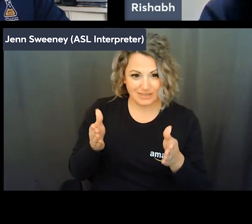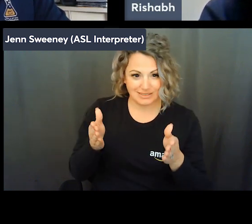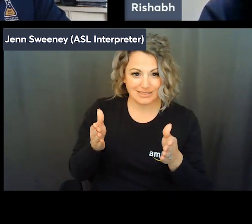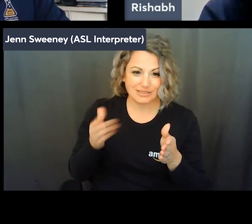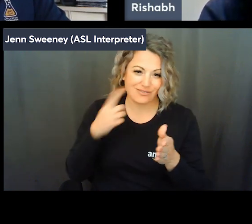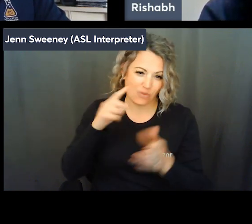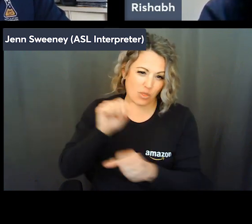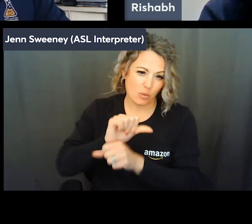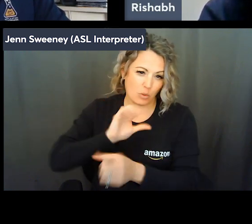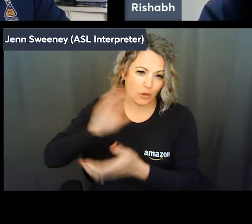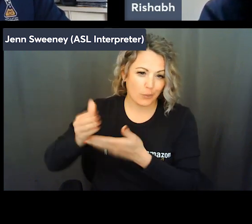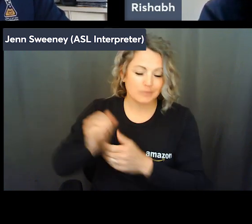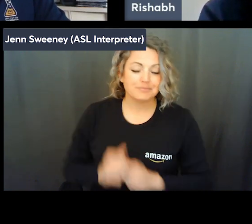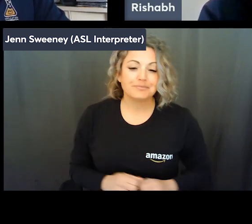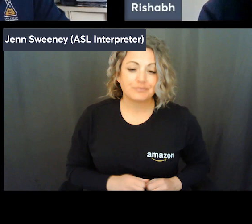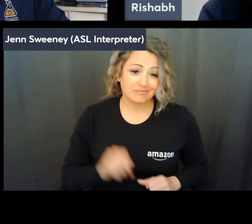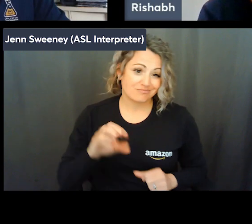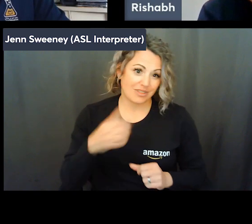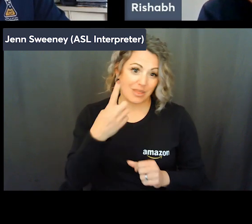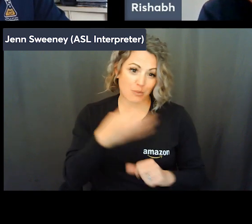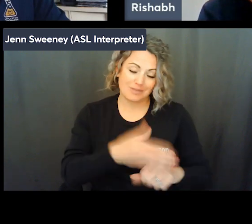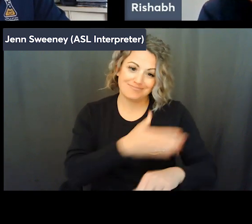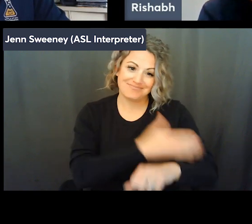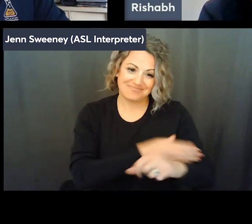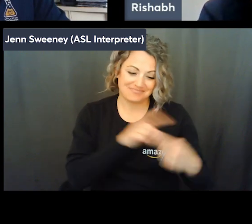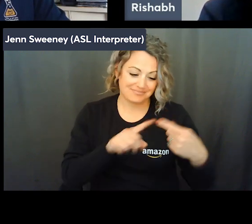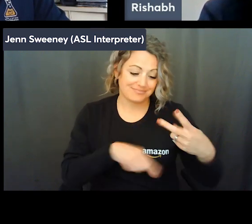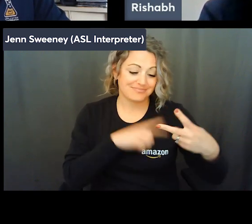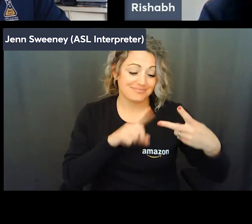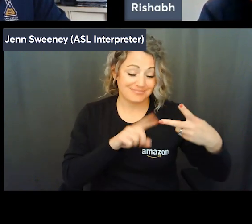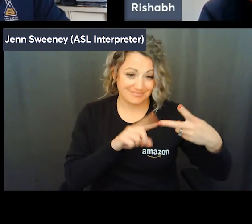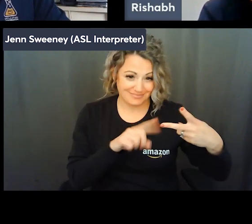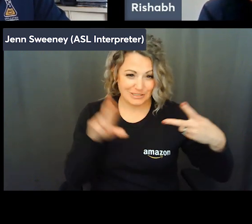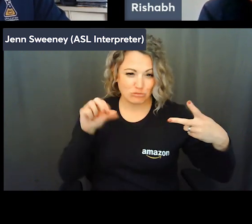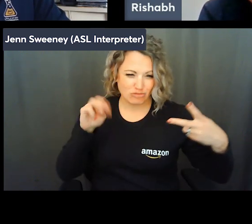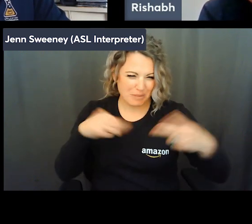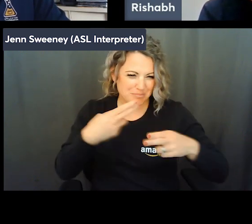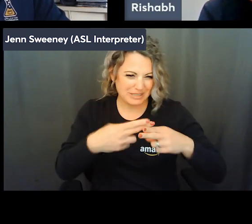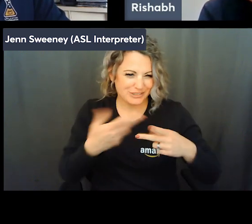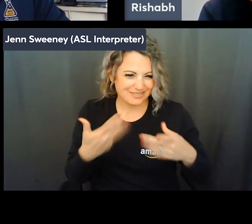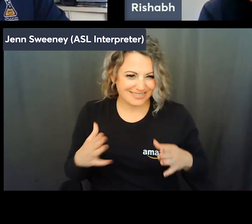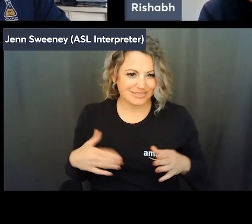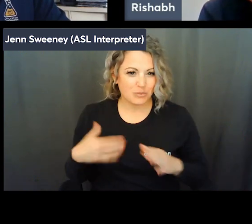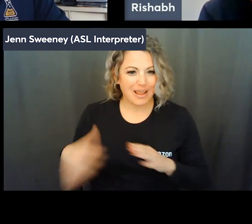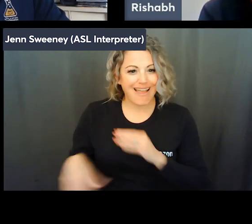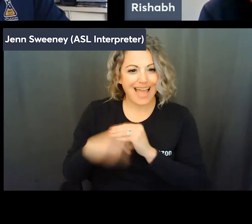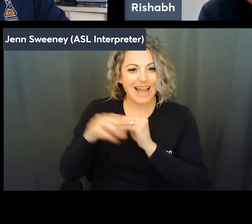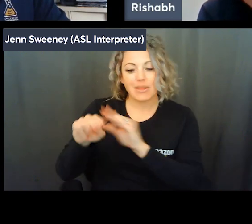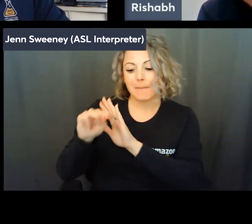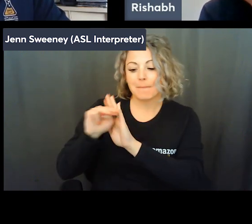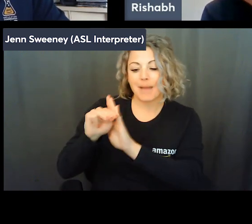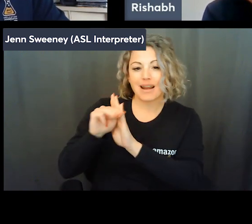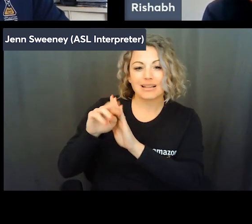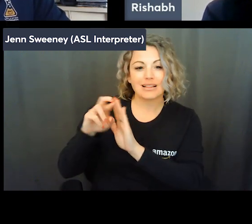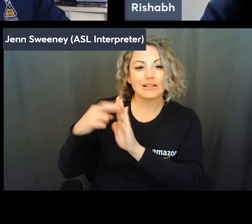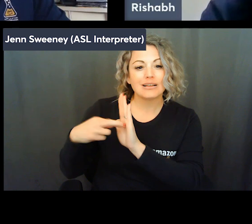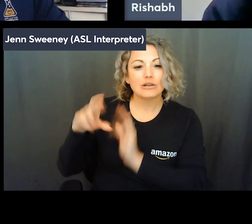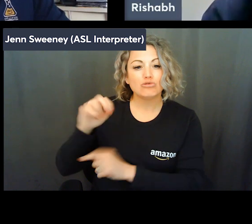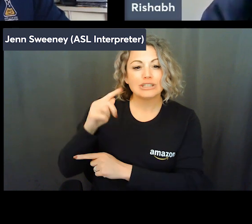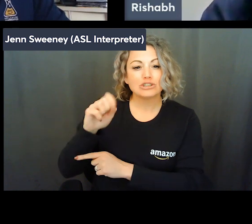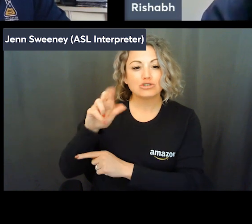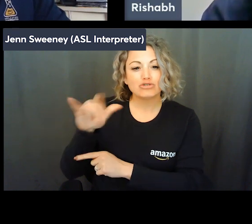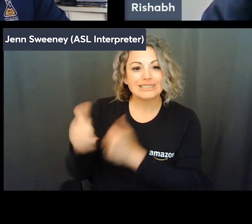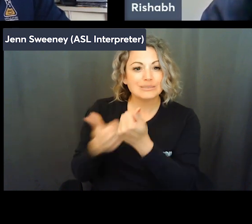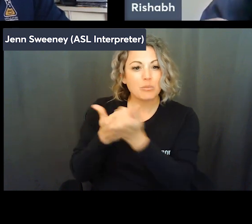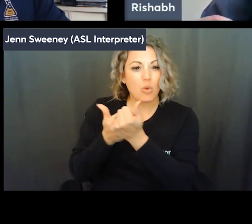right? So that's one improvement. Secondly, as Ram mentioned, we added model registry support for serverless, so you